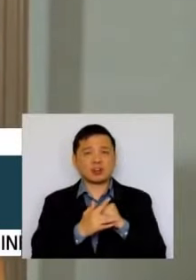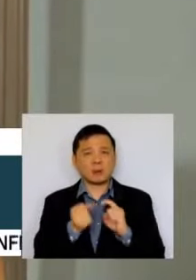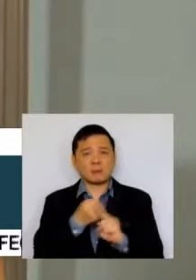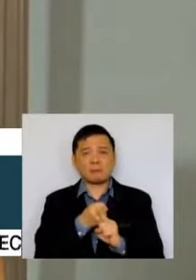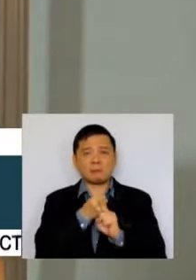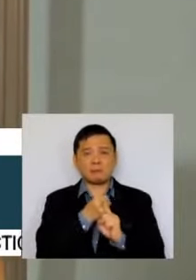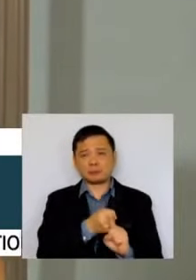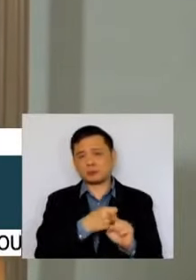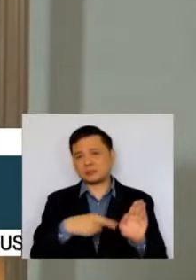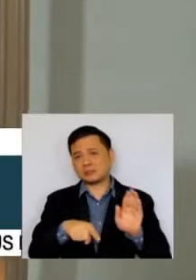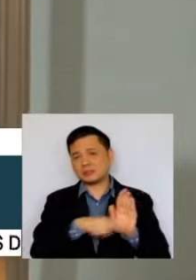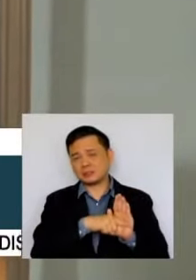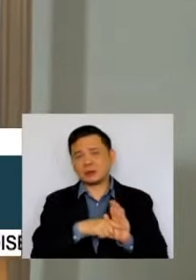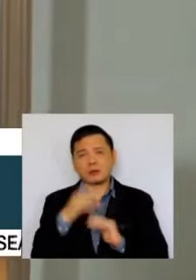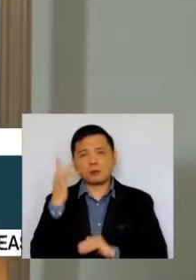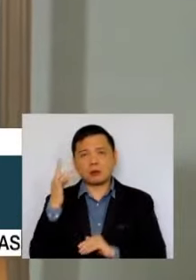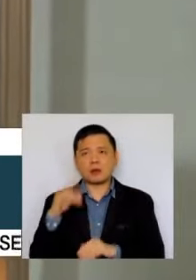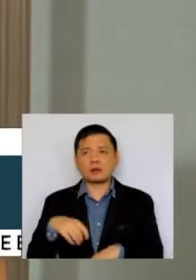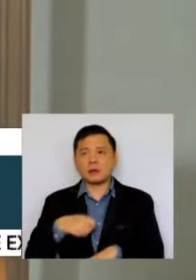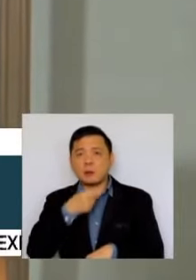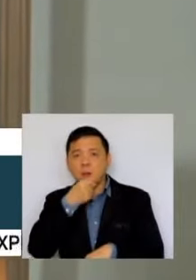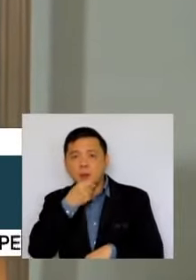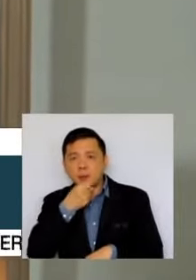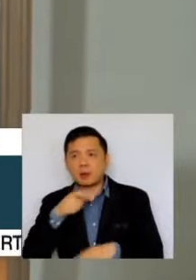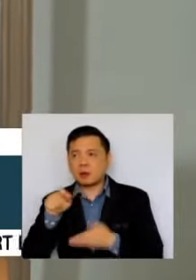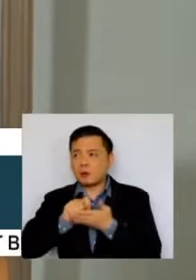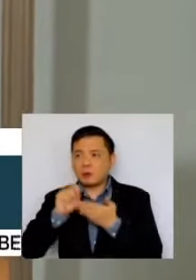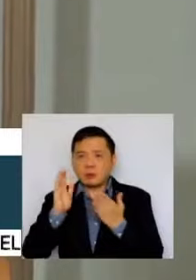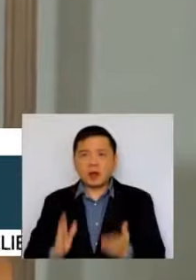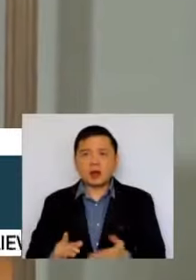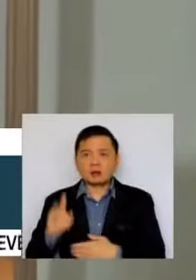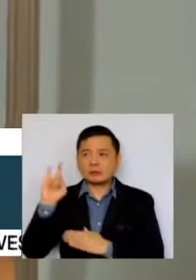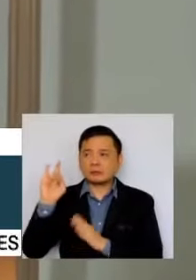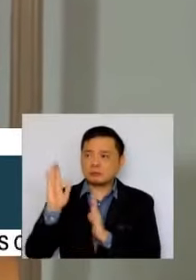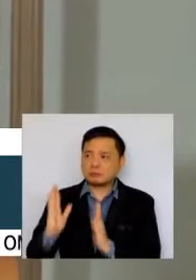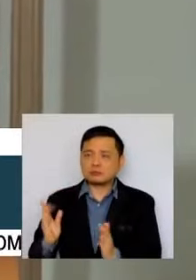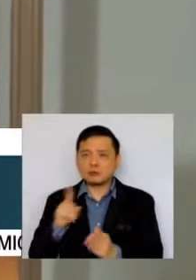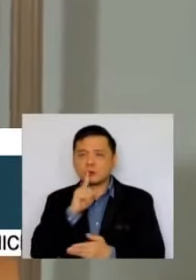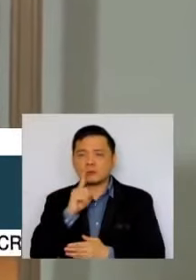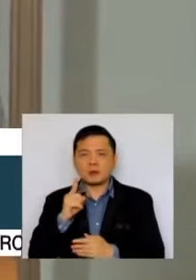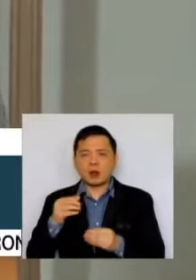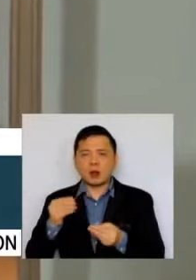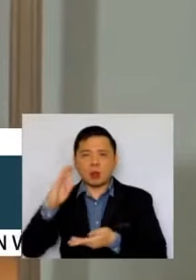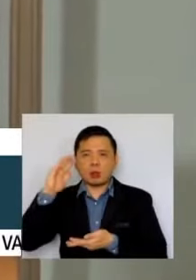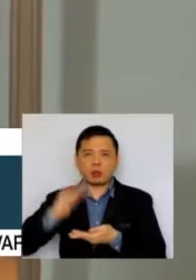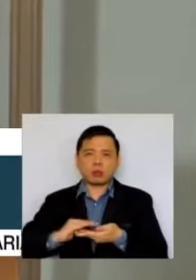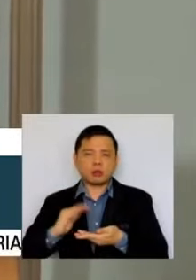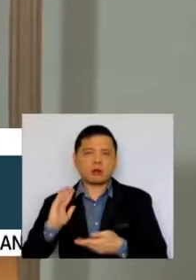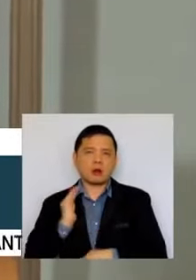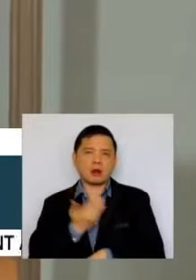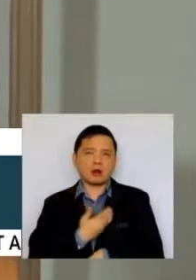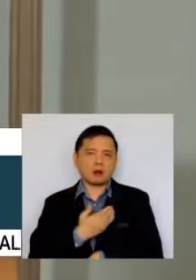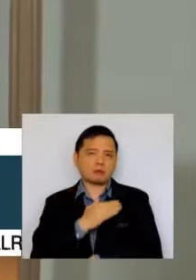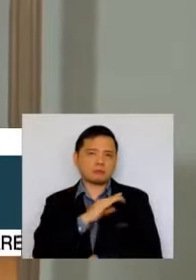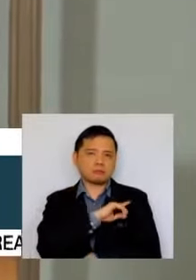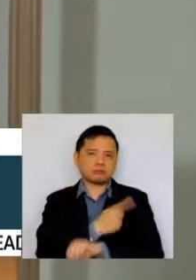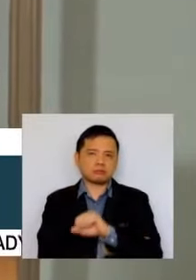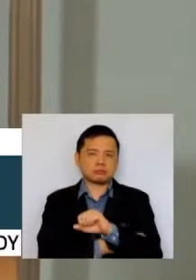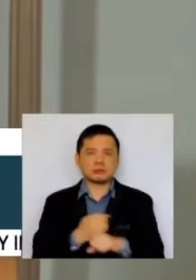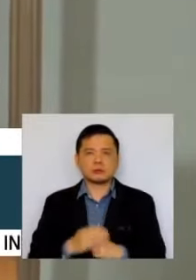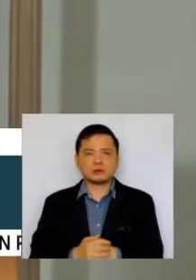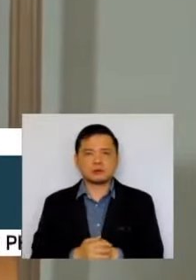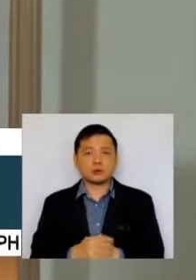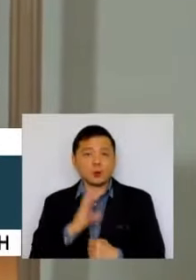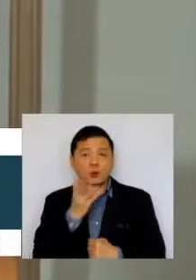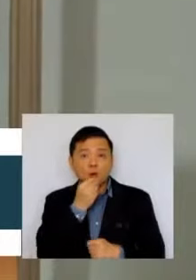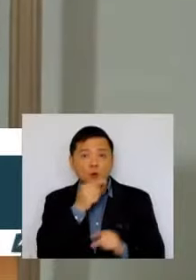our gatekeeping powers, and I would peg that around 2014, 2015. And the new gatekeepers is